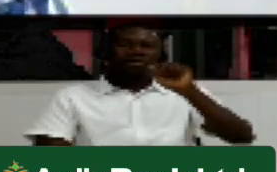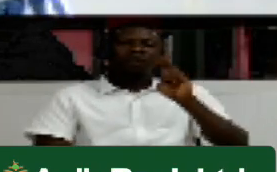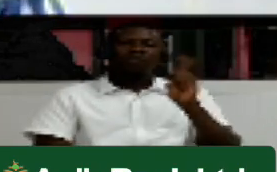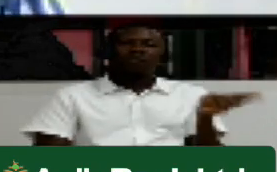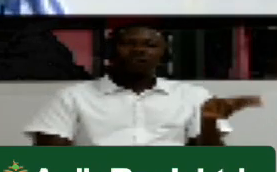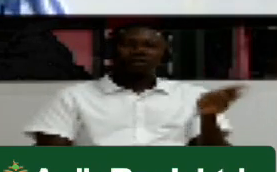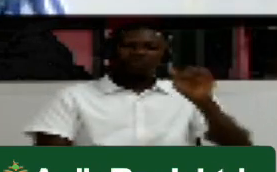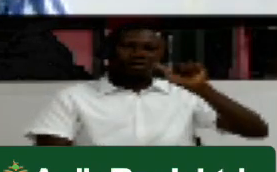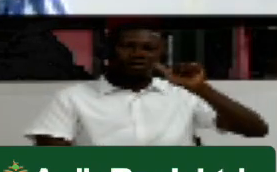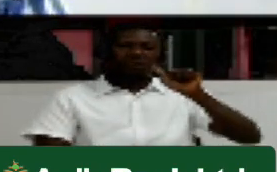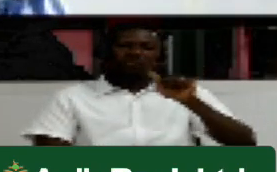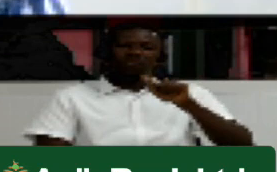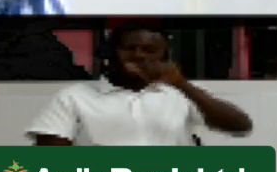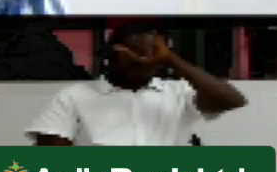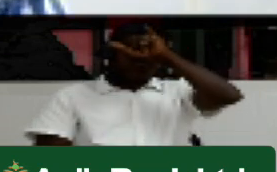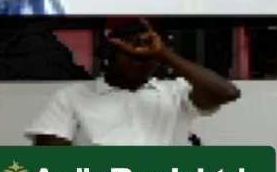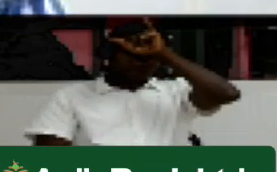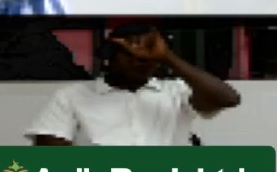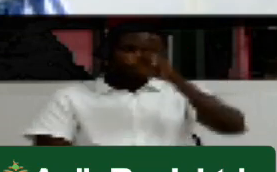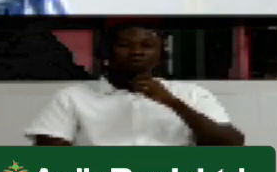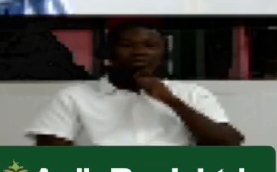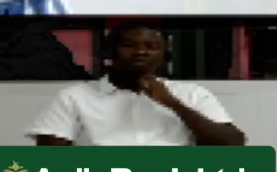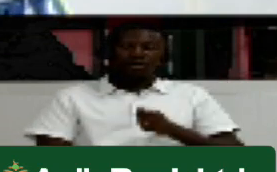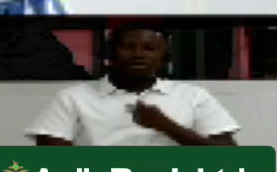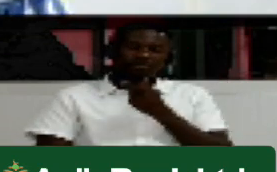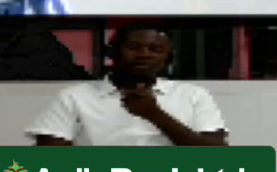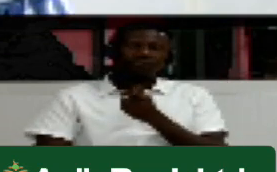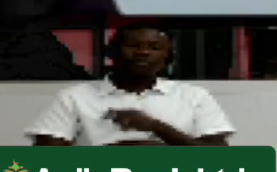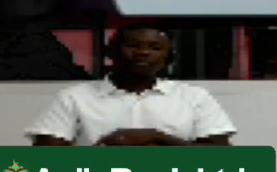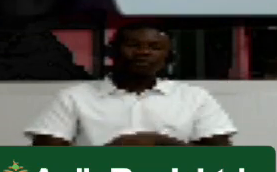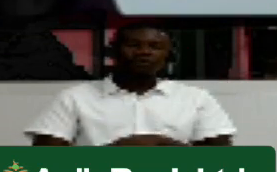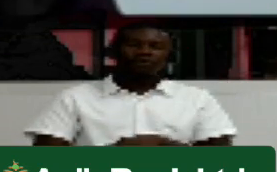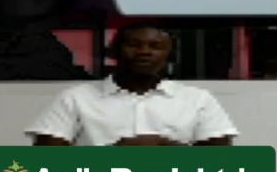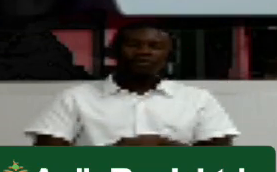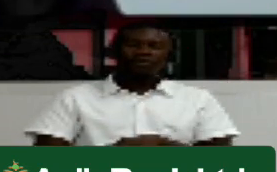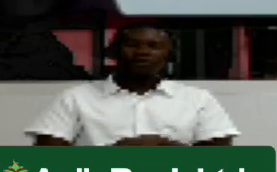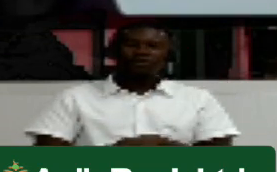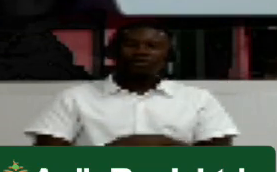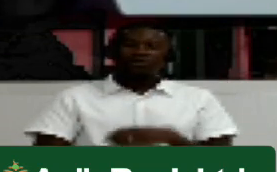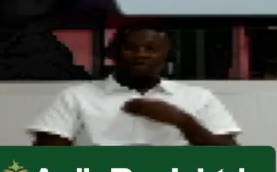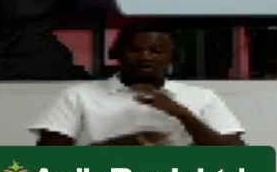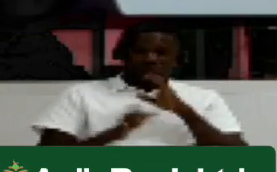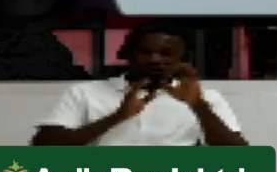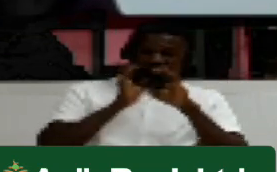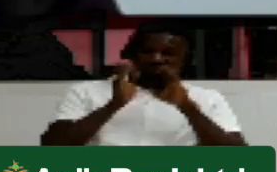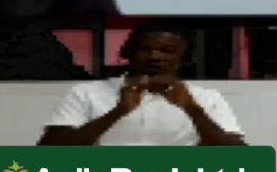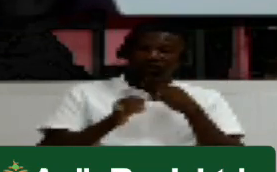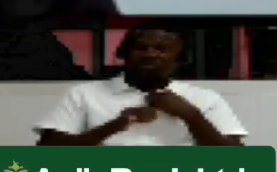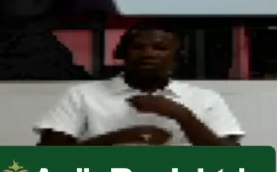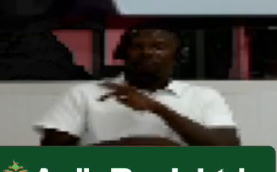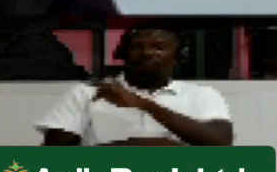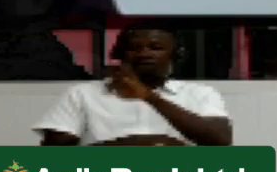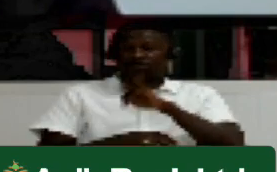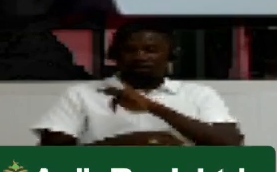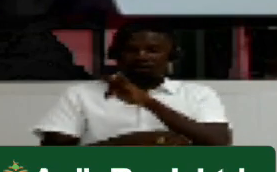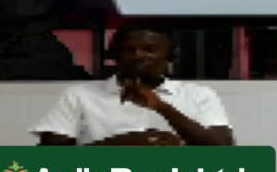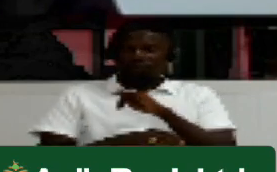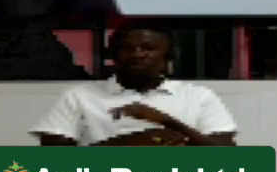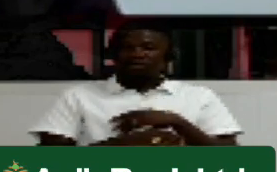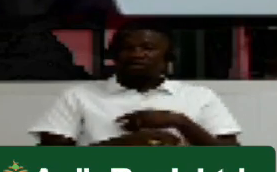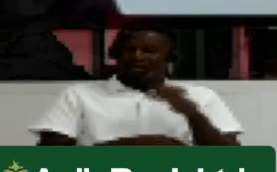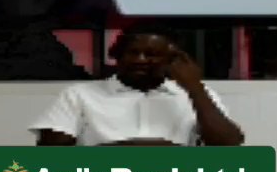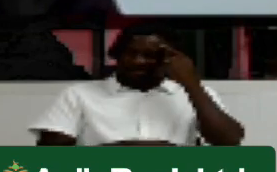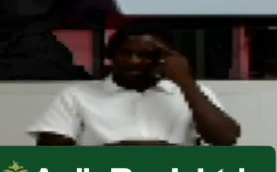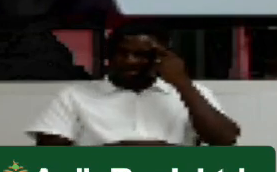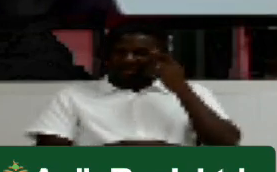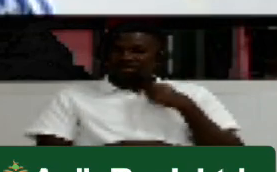Egyptian. So he has to make consultations with his family and decided